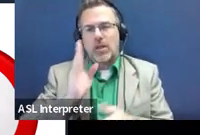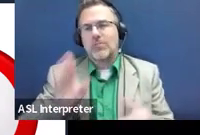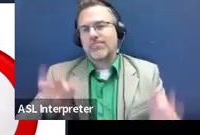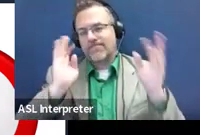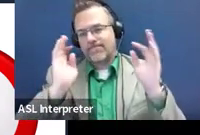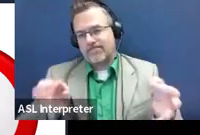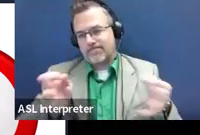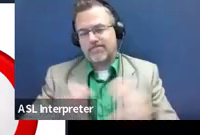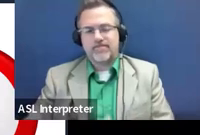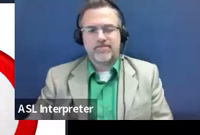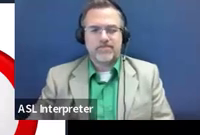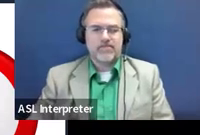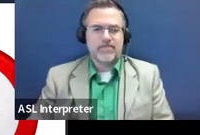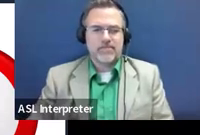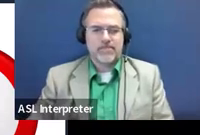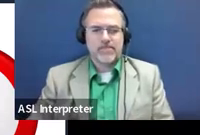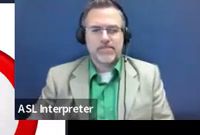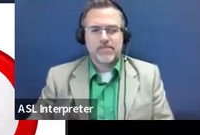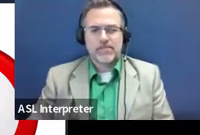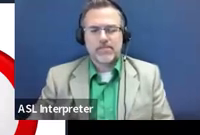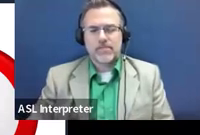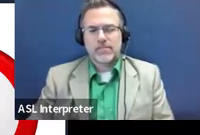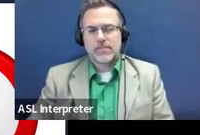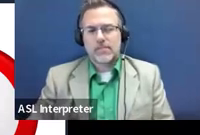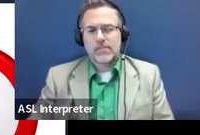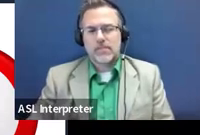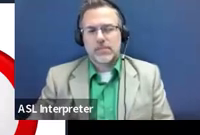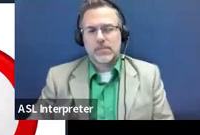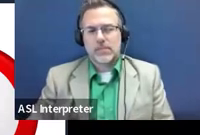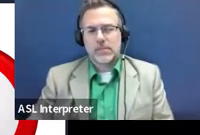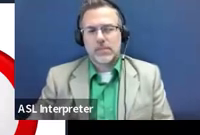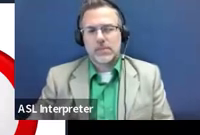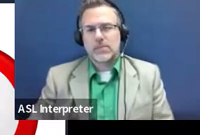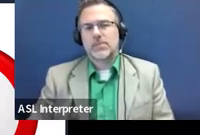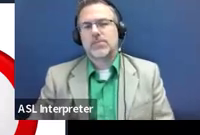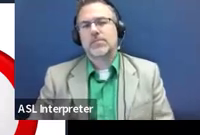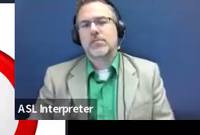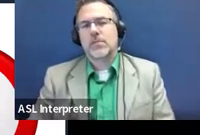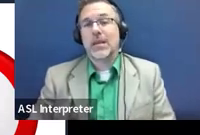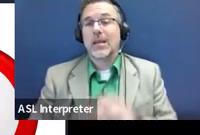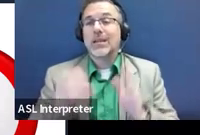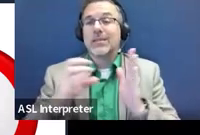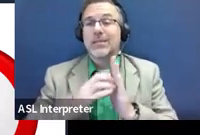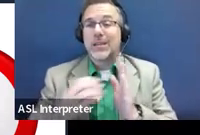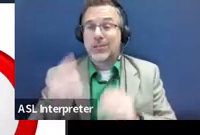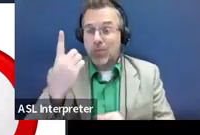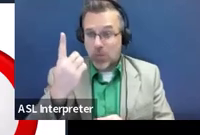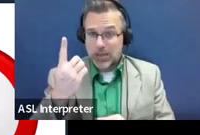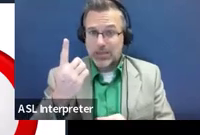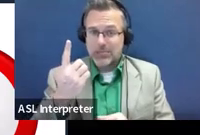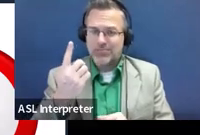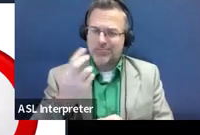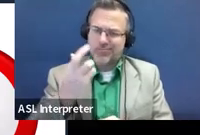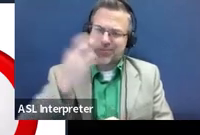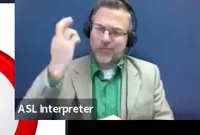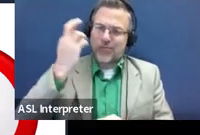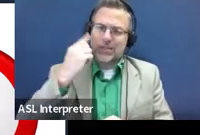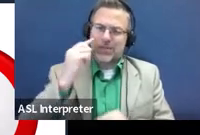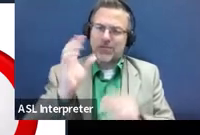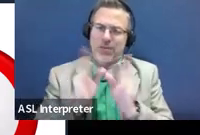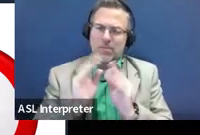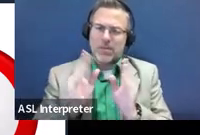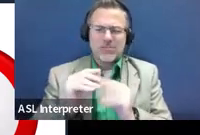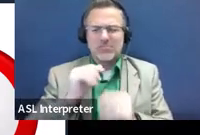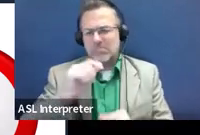then you don't need to talk about the purpose of the meeting in section one. I know sometimes it'll say we met today for an